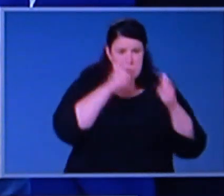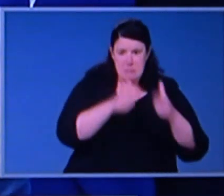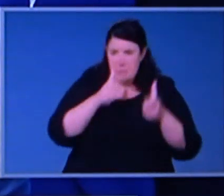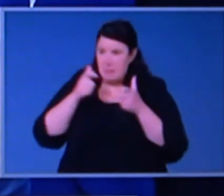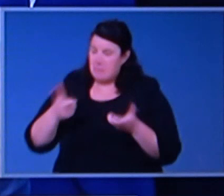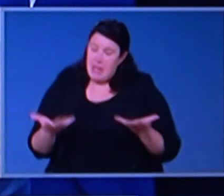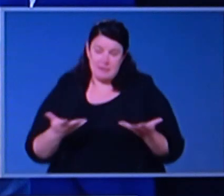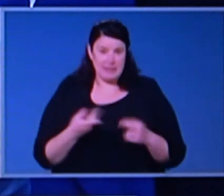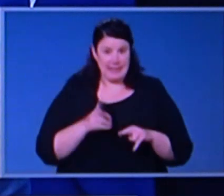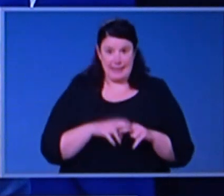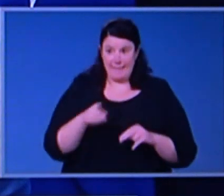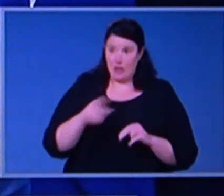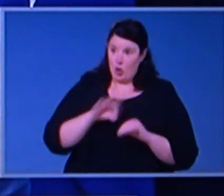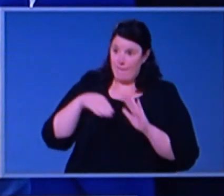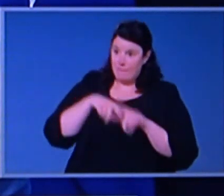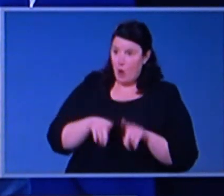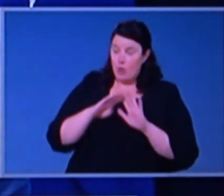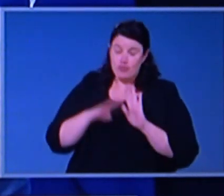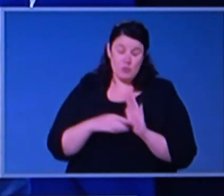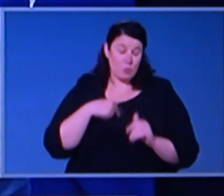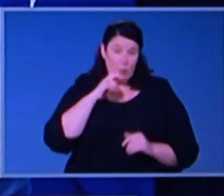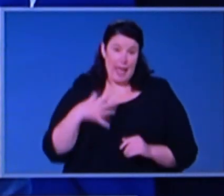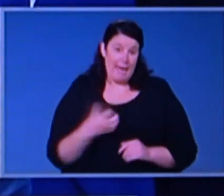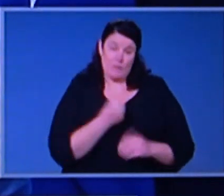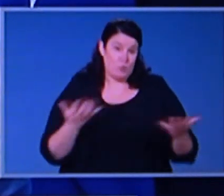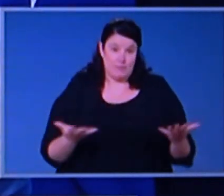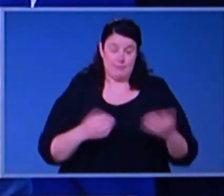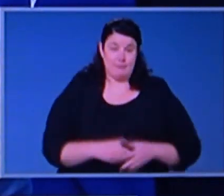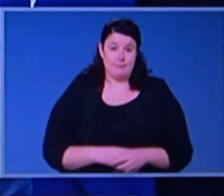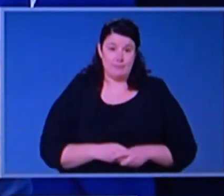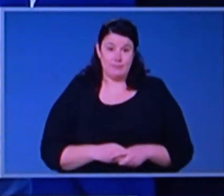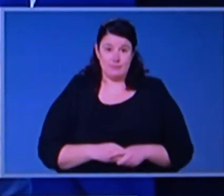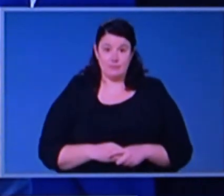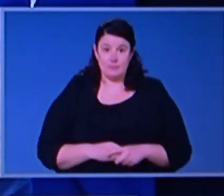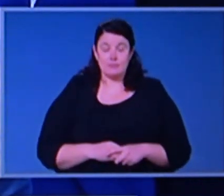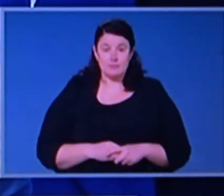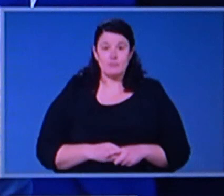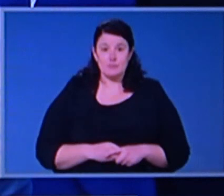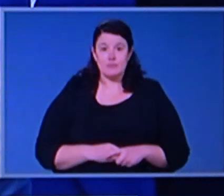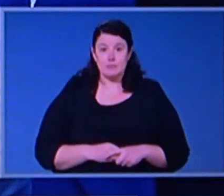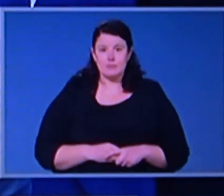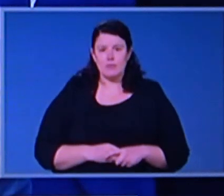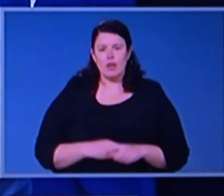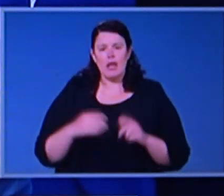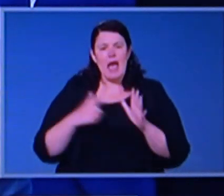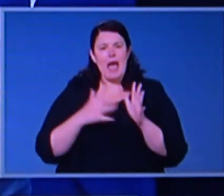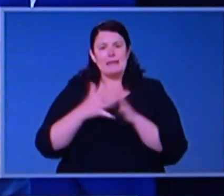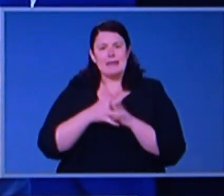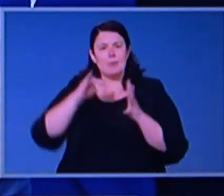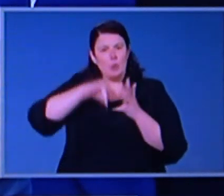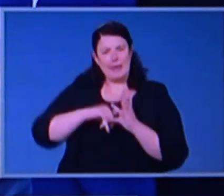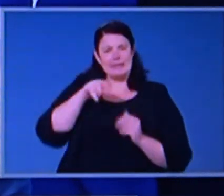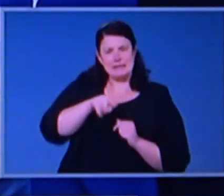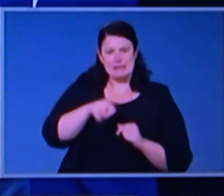do it. The servers in Australia, and it's using AWS, who work with Australia on